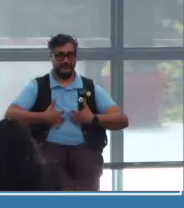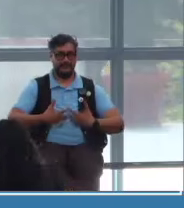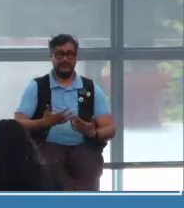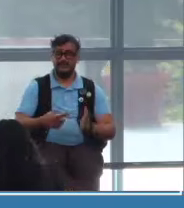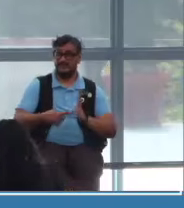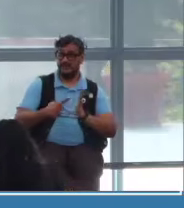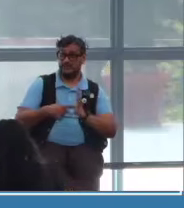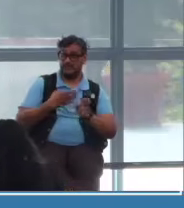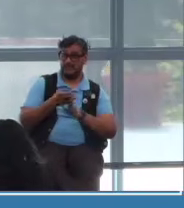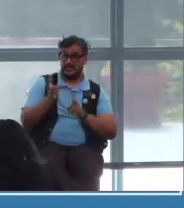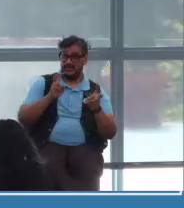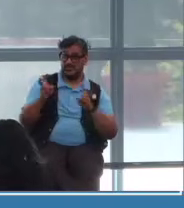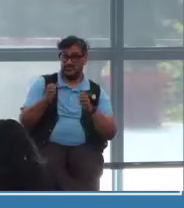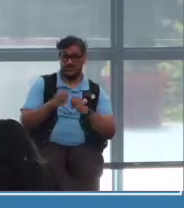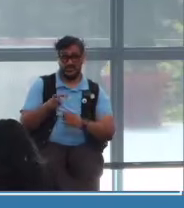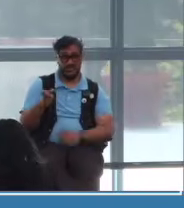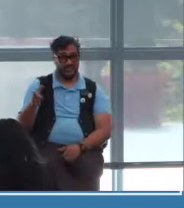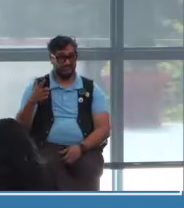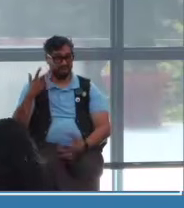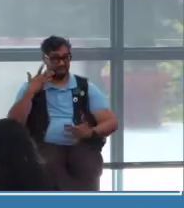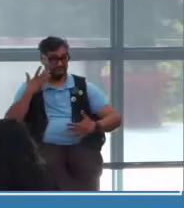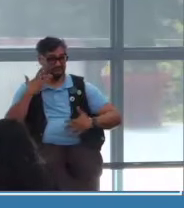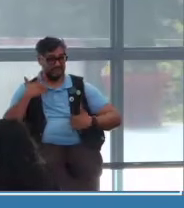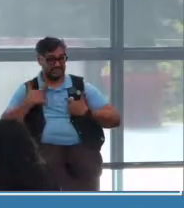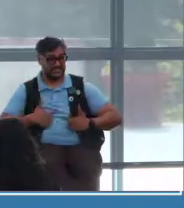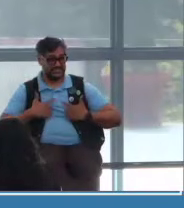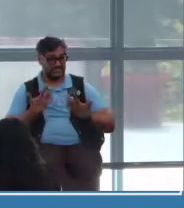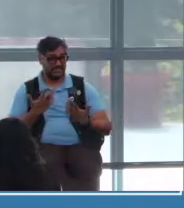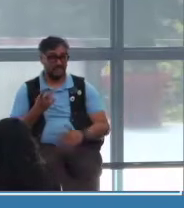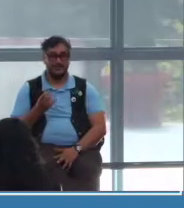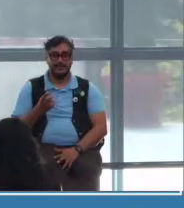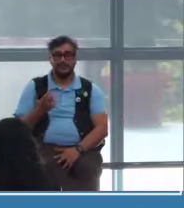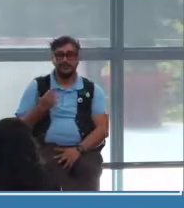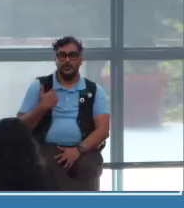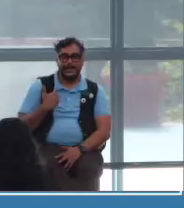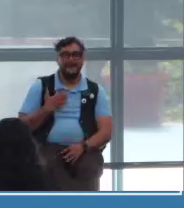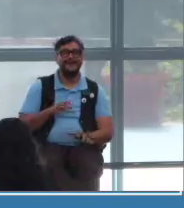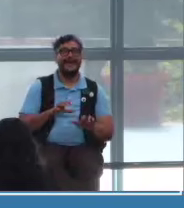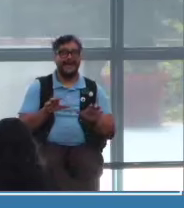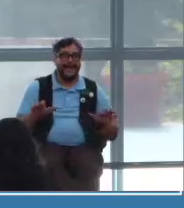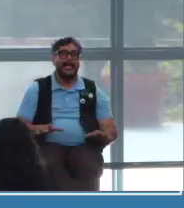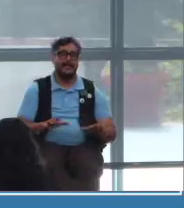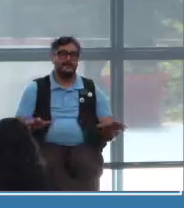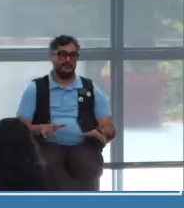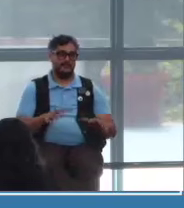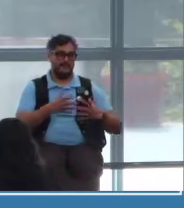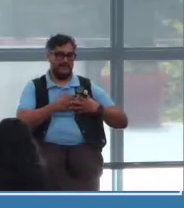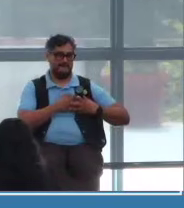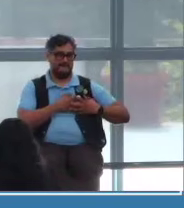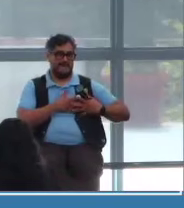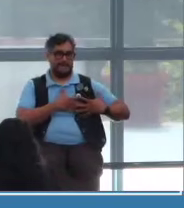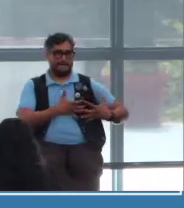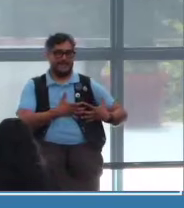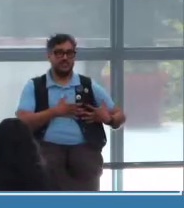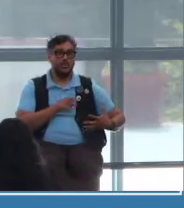main issue with interstitial lung disease is whether or not you have active inflammation or whether